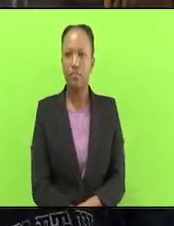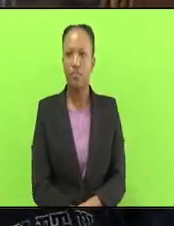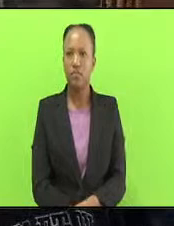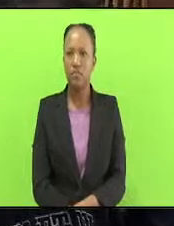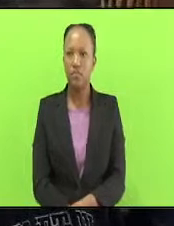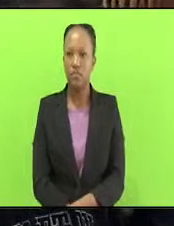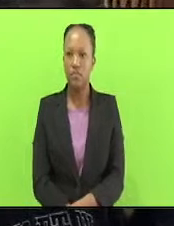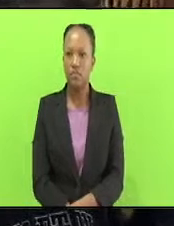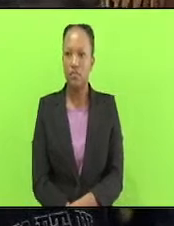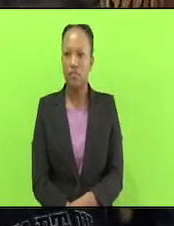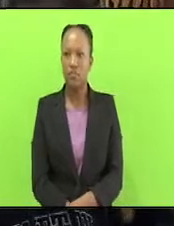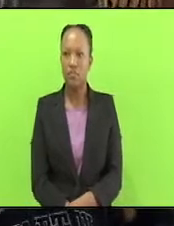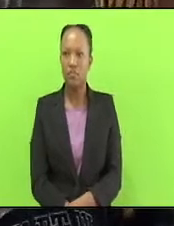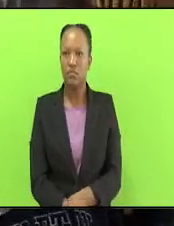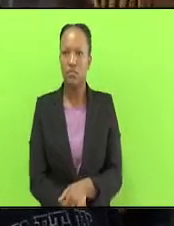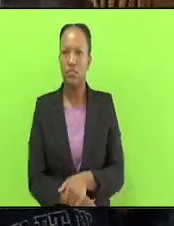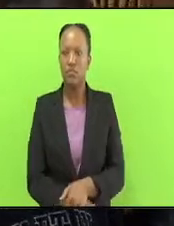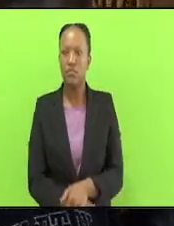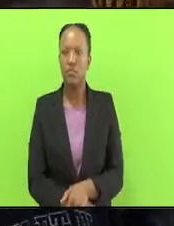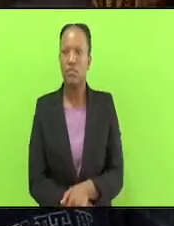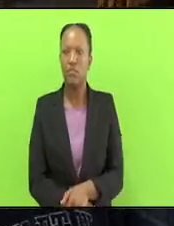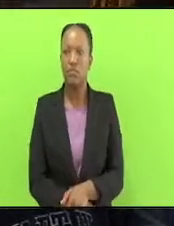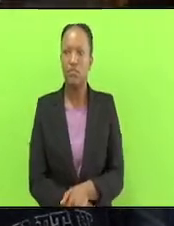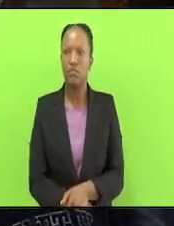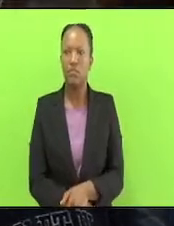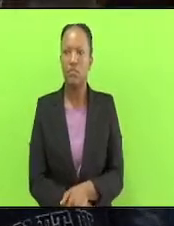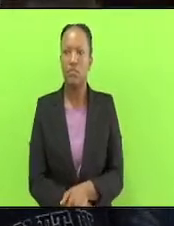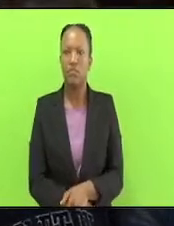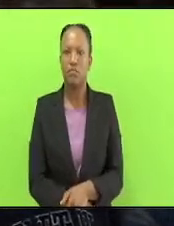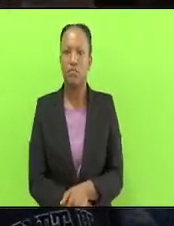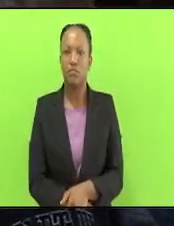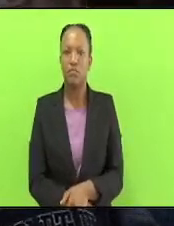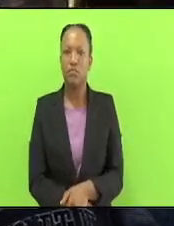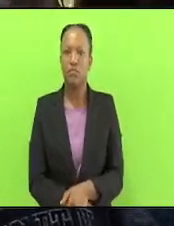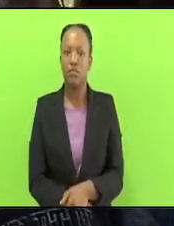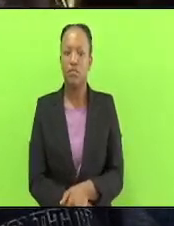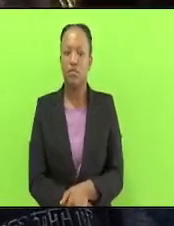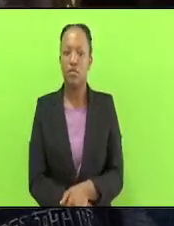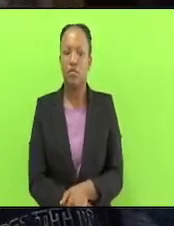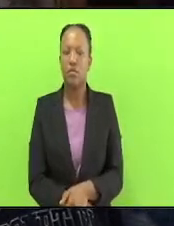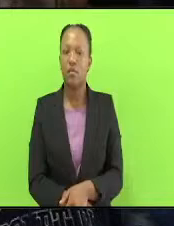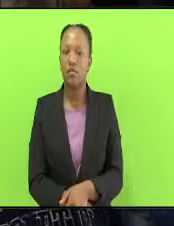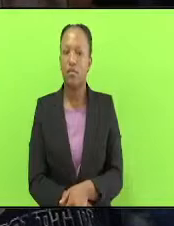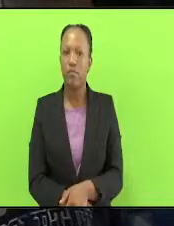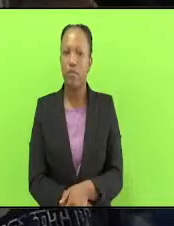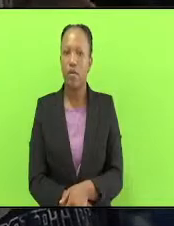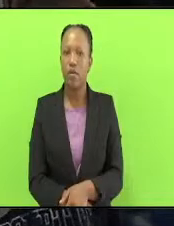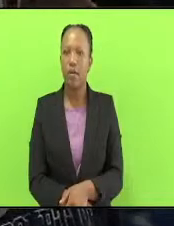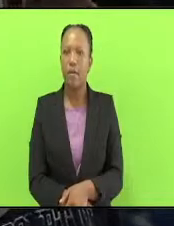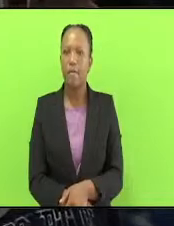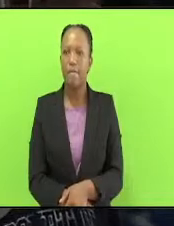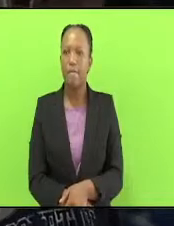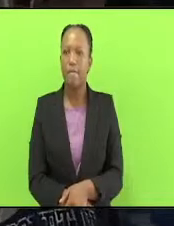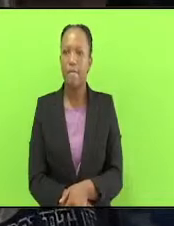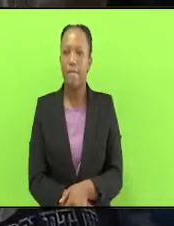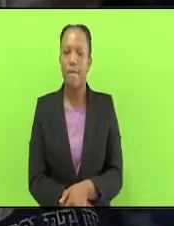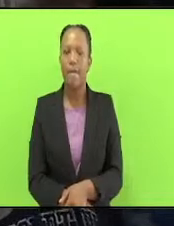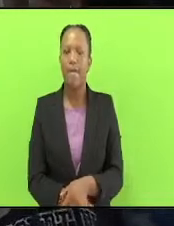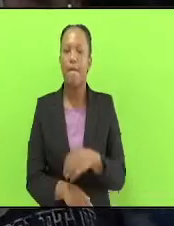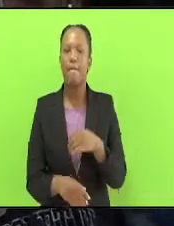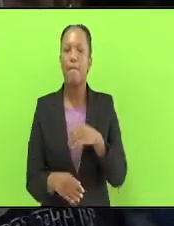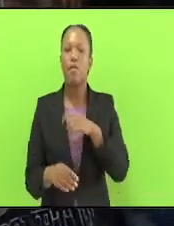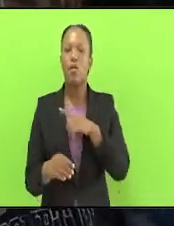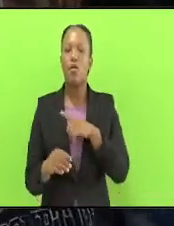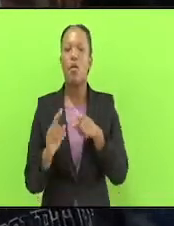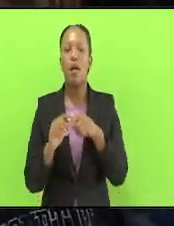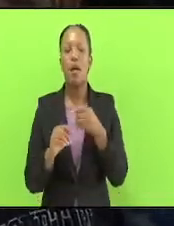Because batsadi ko malapeng they blame us gore rona re le basha ha re tsoge phakela ga go